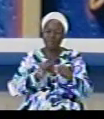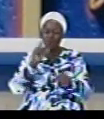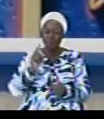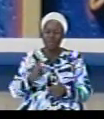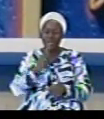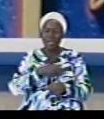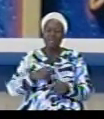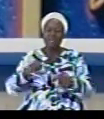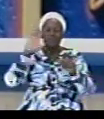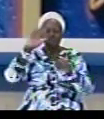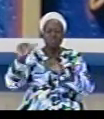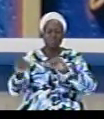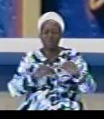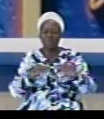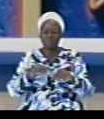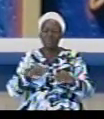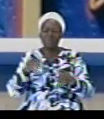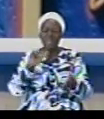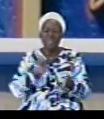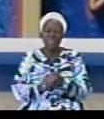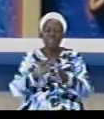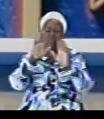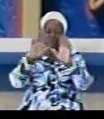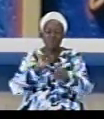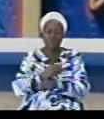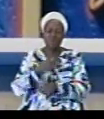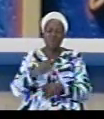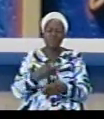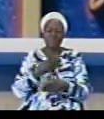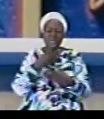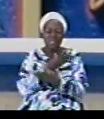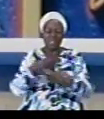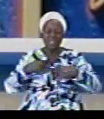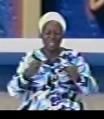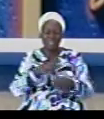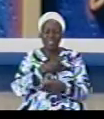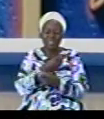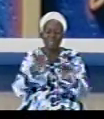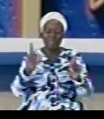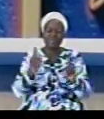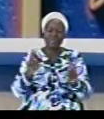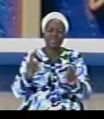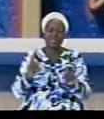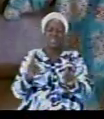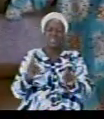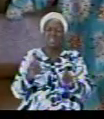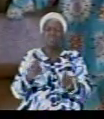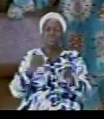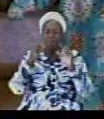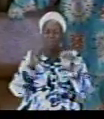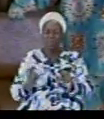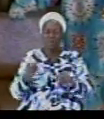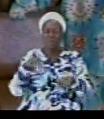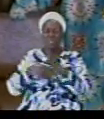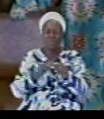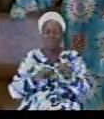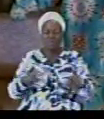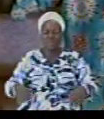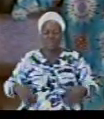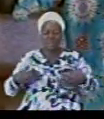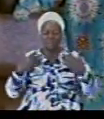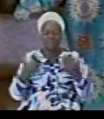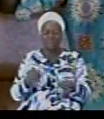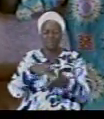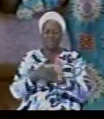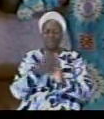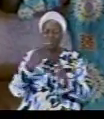you perform the miracle of healing, deliverance, dominion in every life now in Jesus' name. Lord,